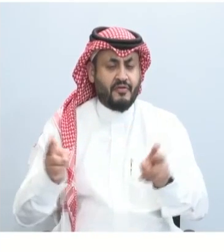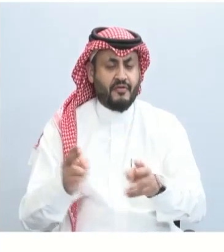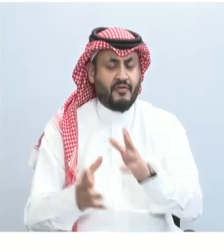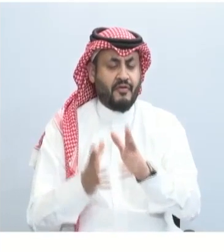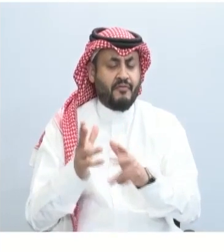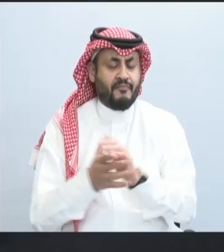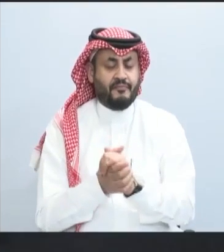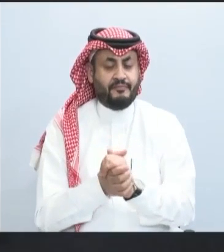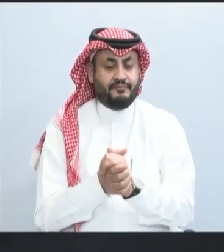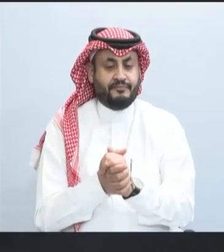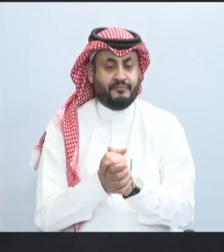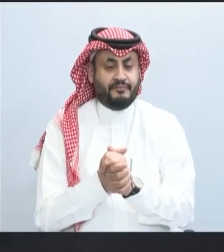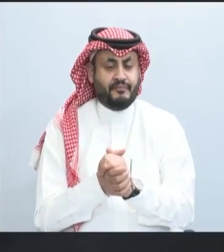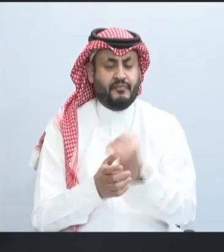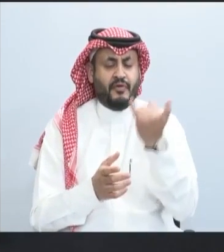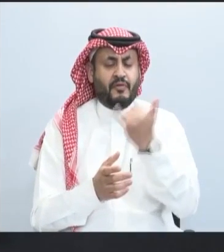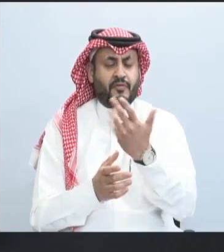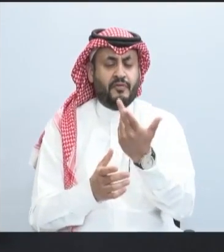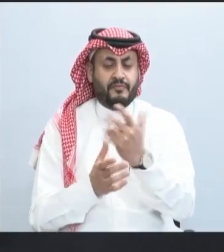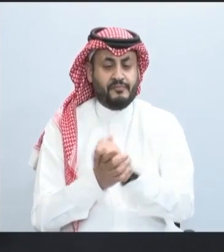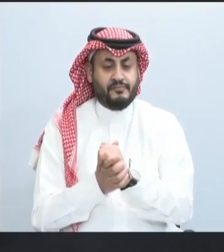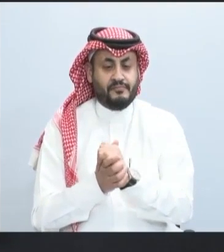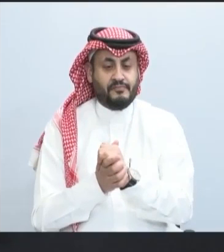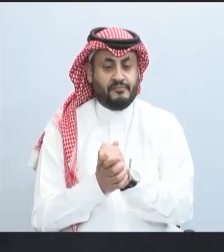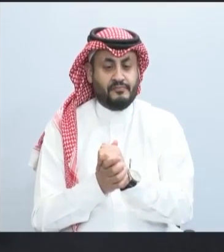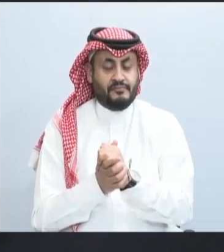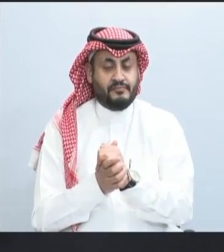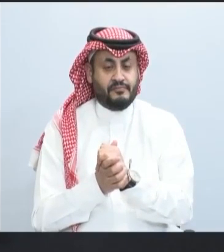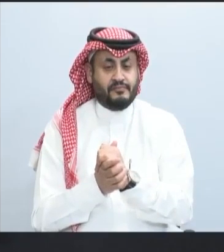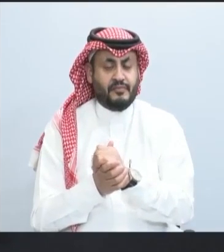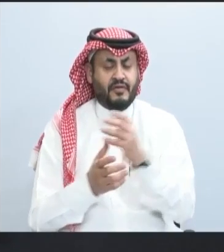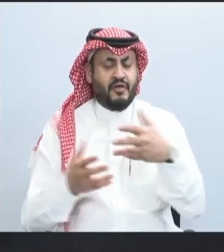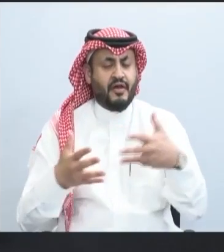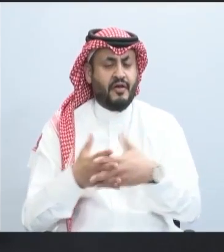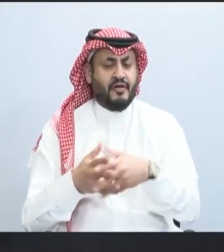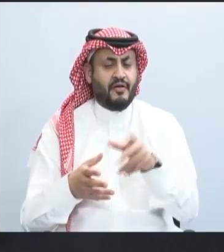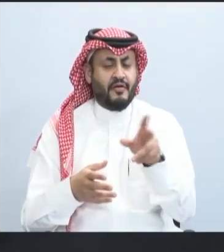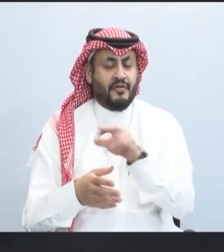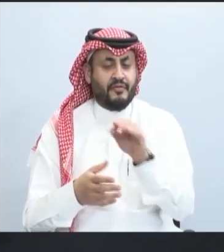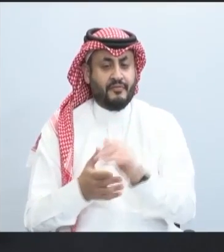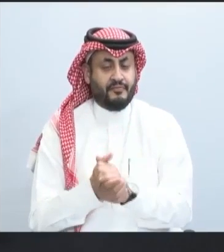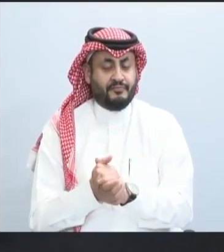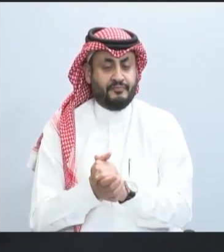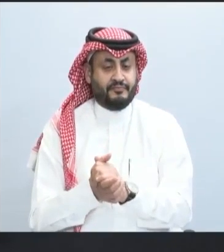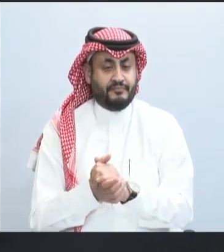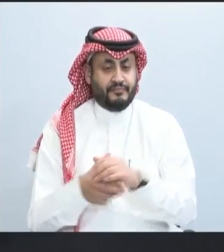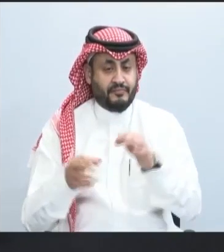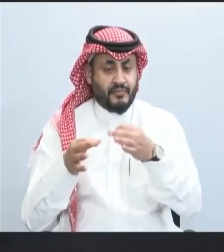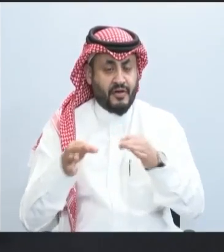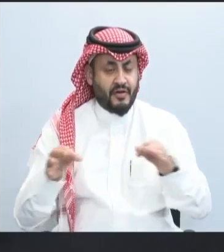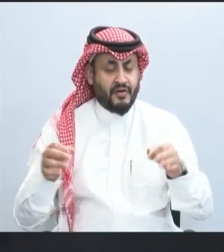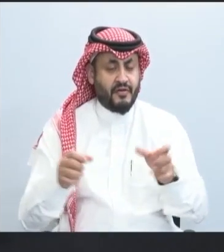son. But what is important here that the father shared with his son different words